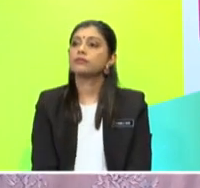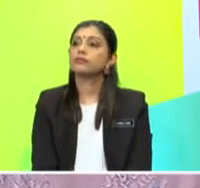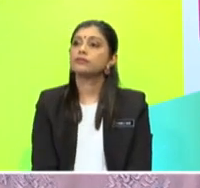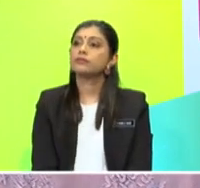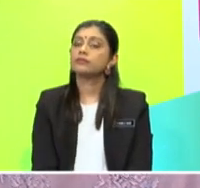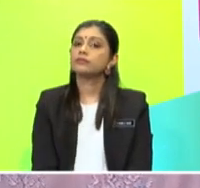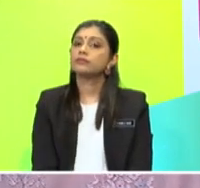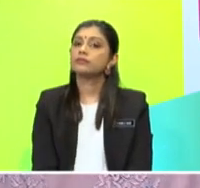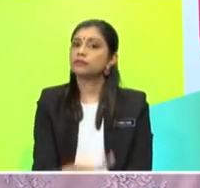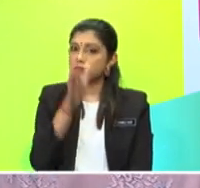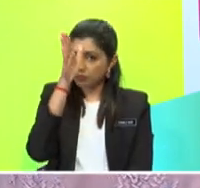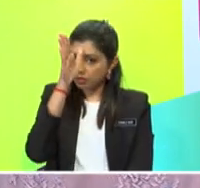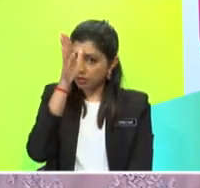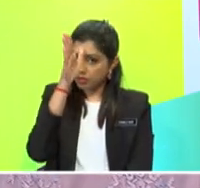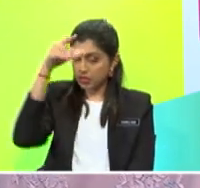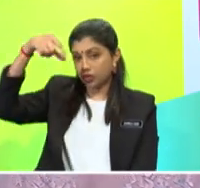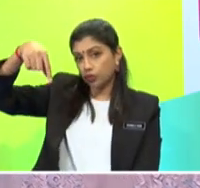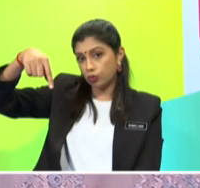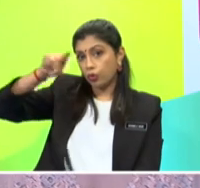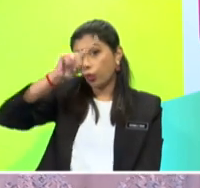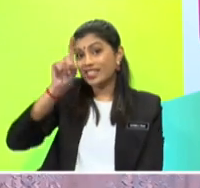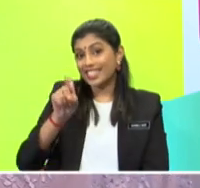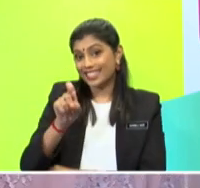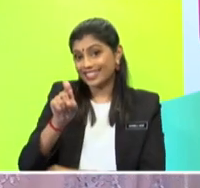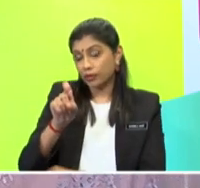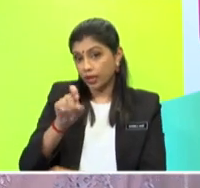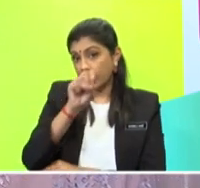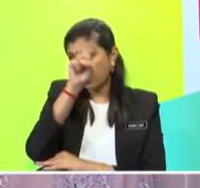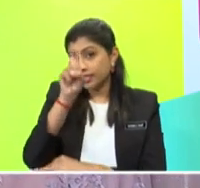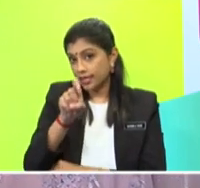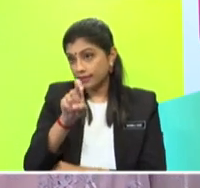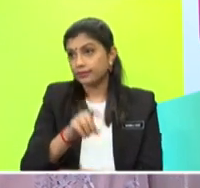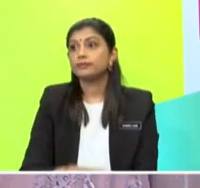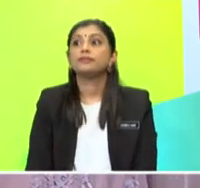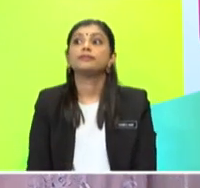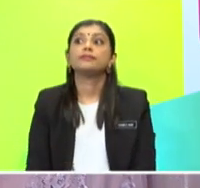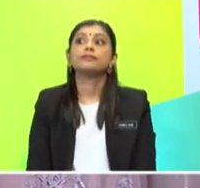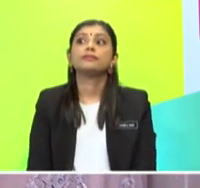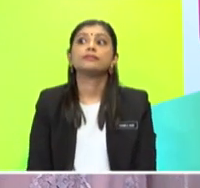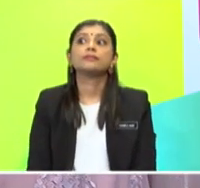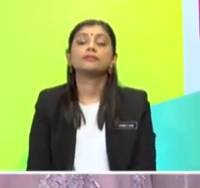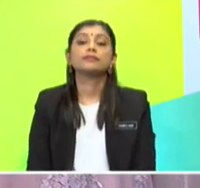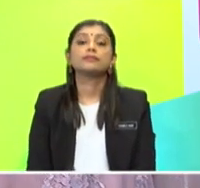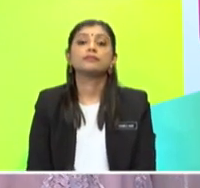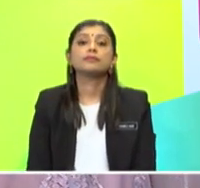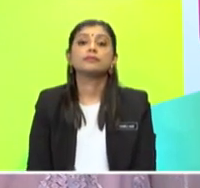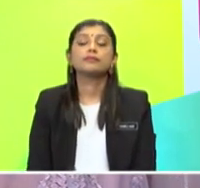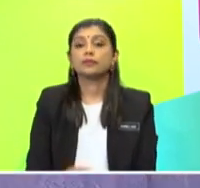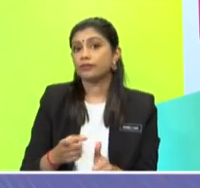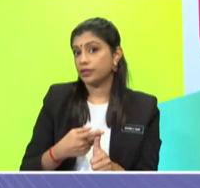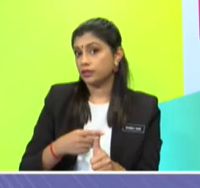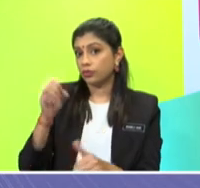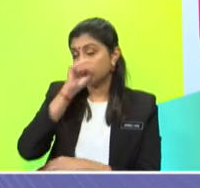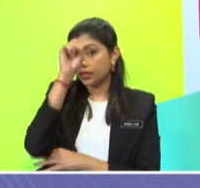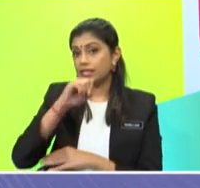for question. So the question written on in the bubble will be how. So how do we save the river?